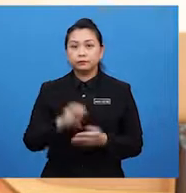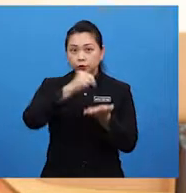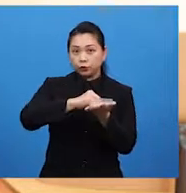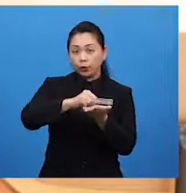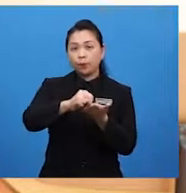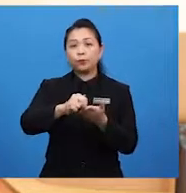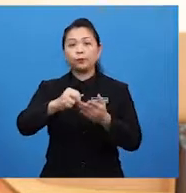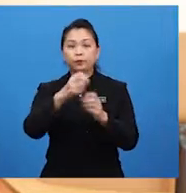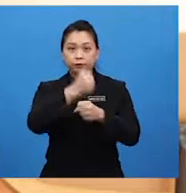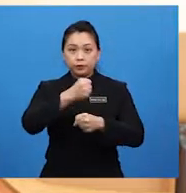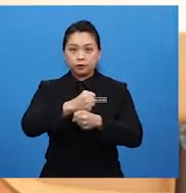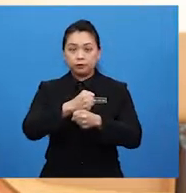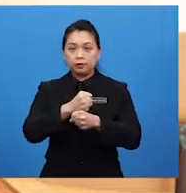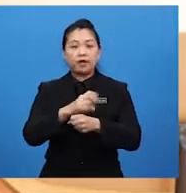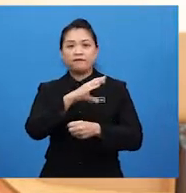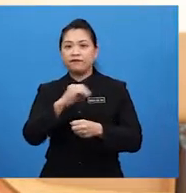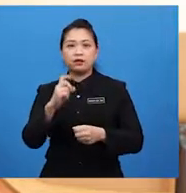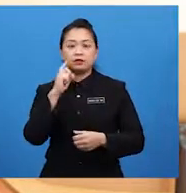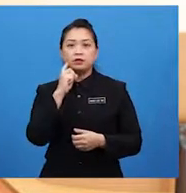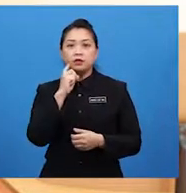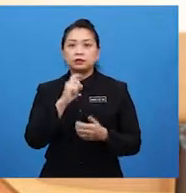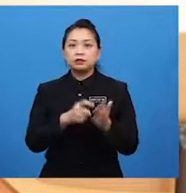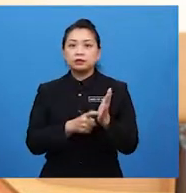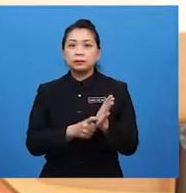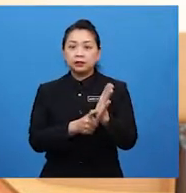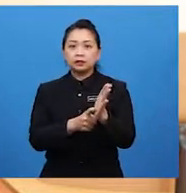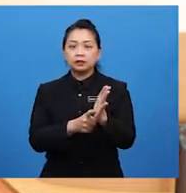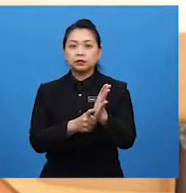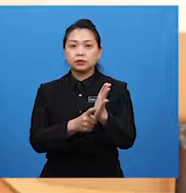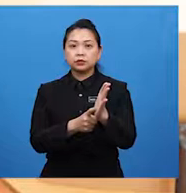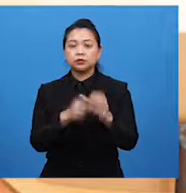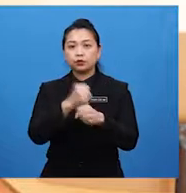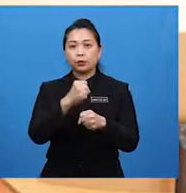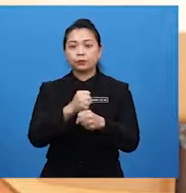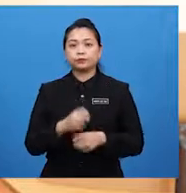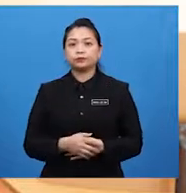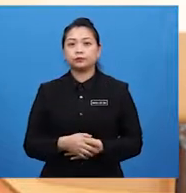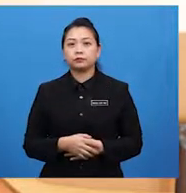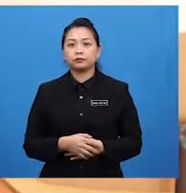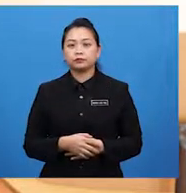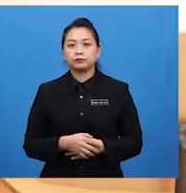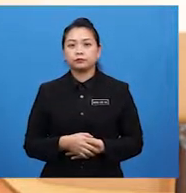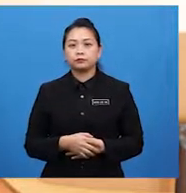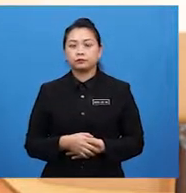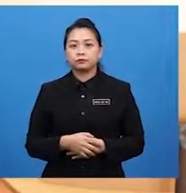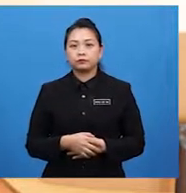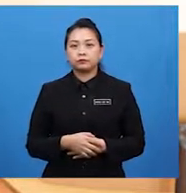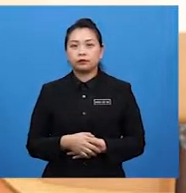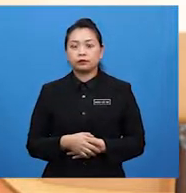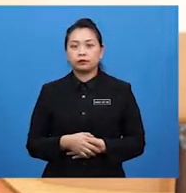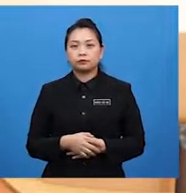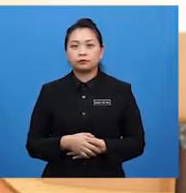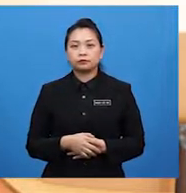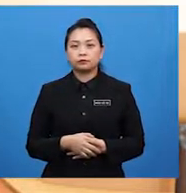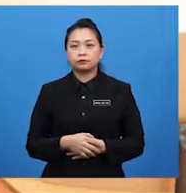a very demanding job too. Now, we are done with the introduction. Let's